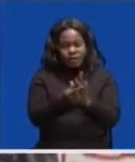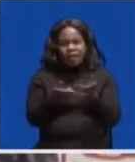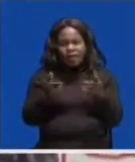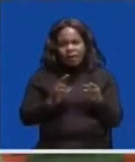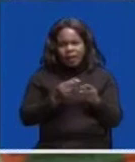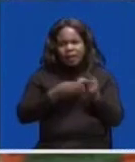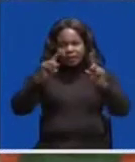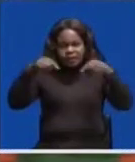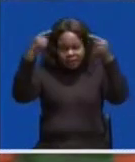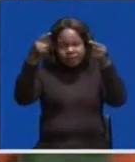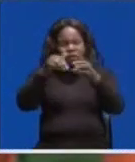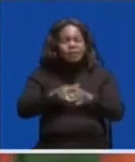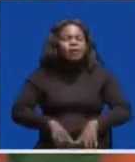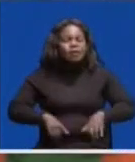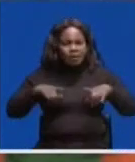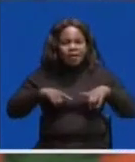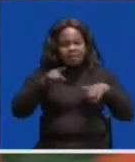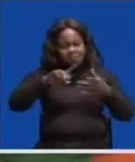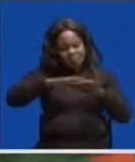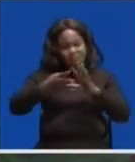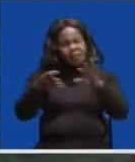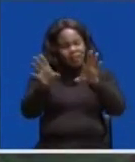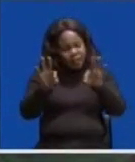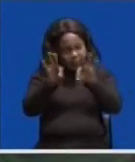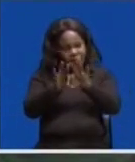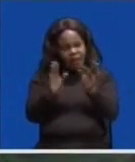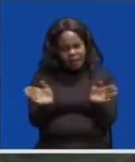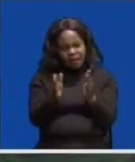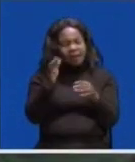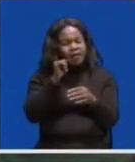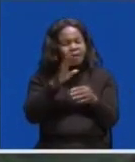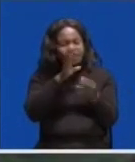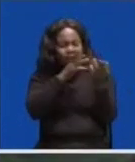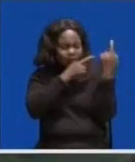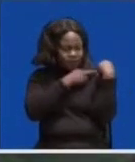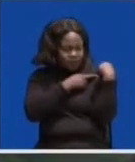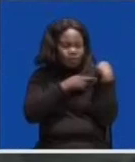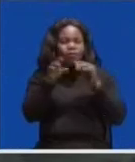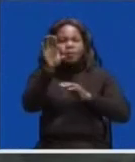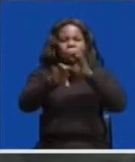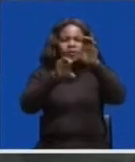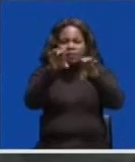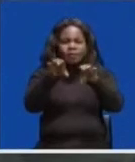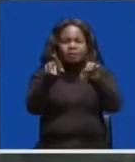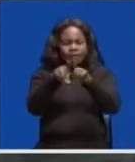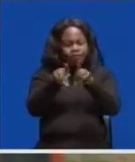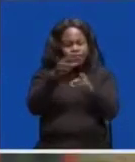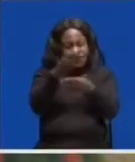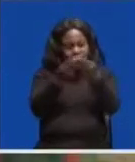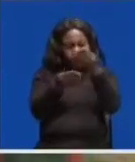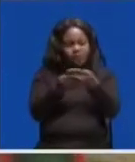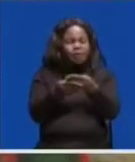our lives. Such kind of interactions are vital in encouraging girls to be responsible citizens and contribute positively to